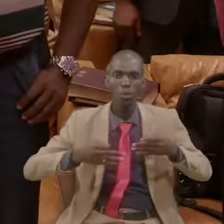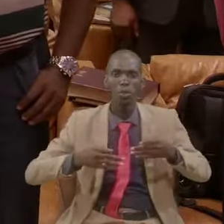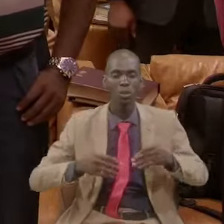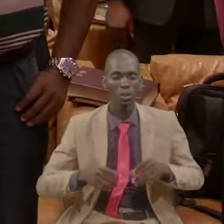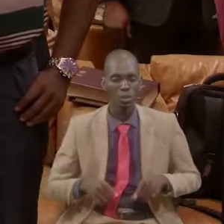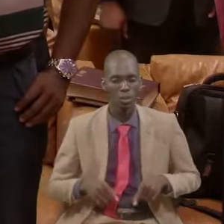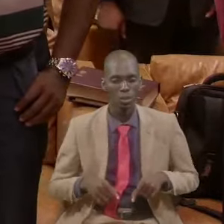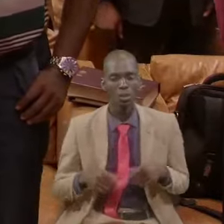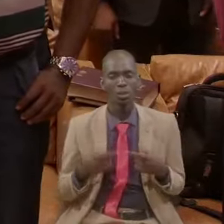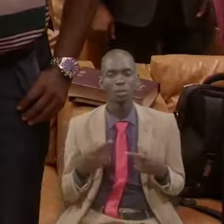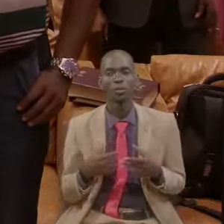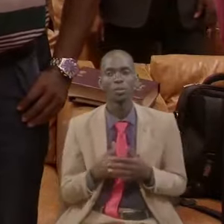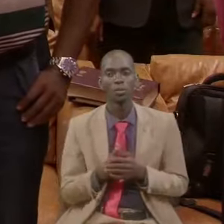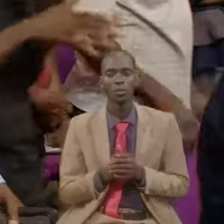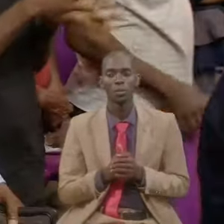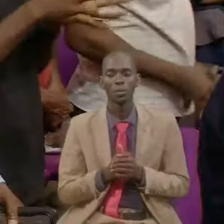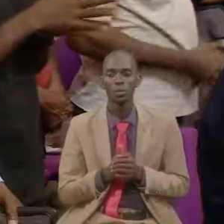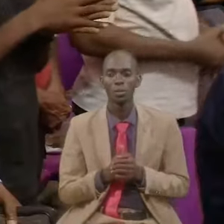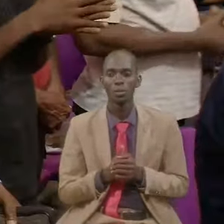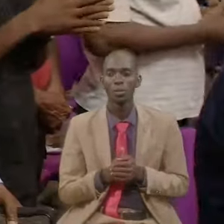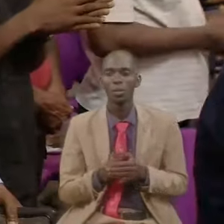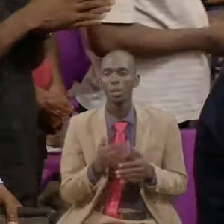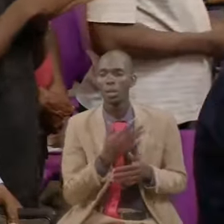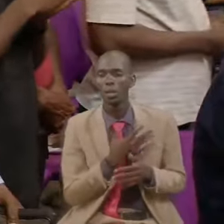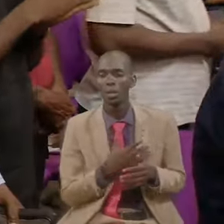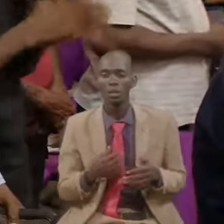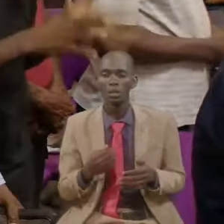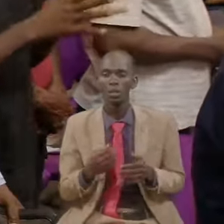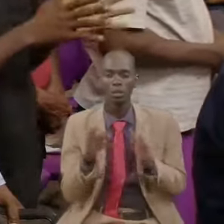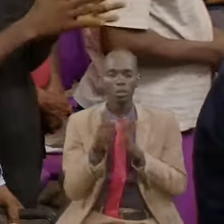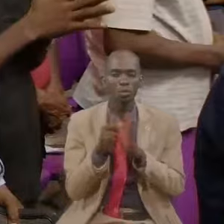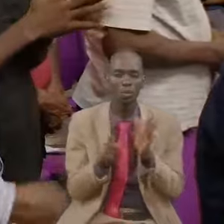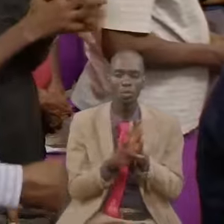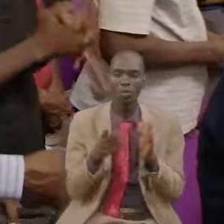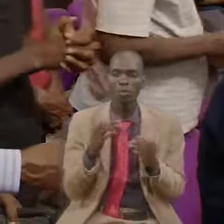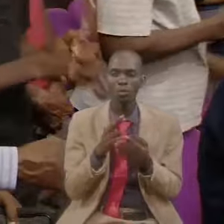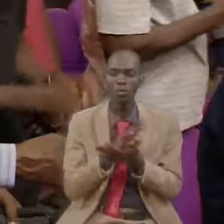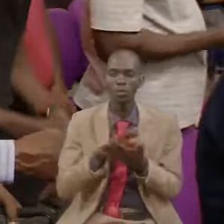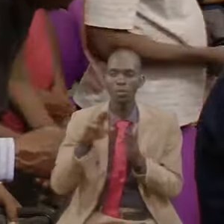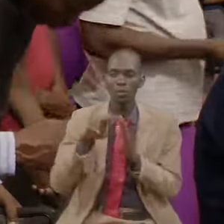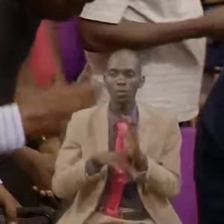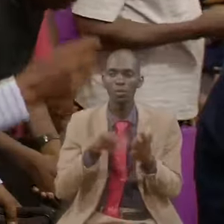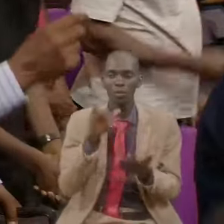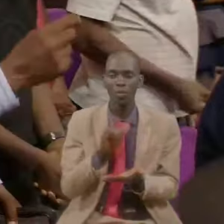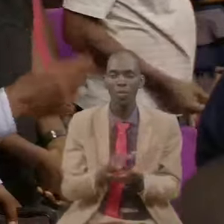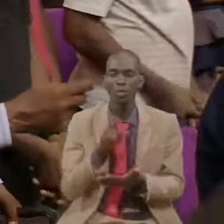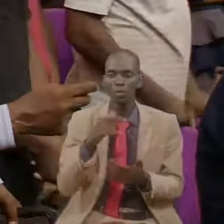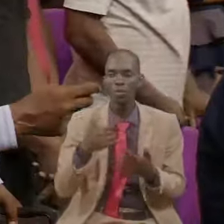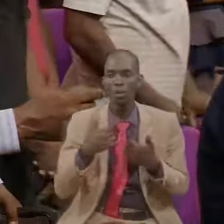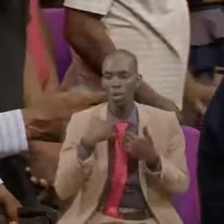by the standard, principle of righteousness that you have learned.